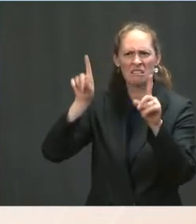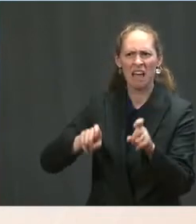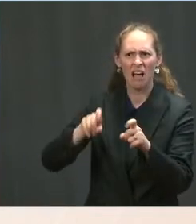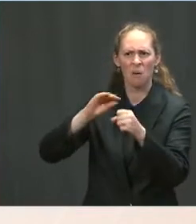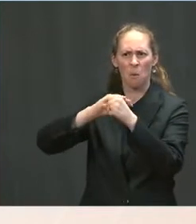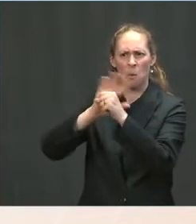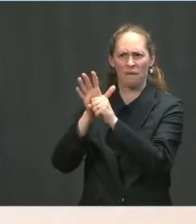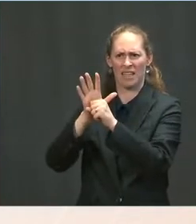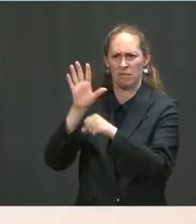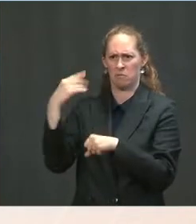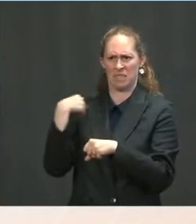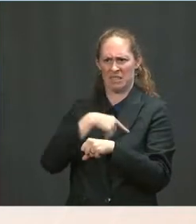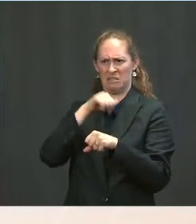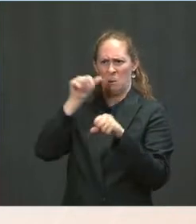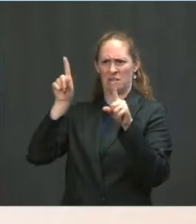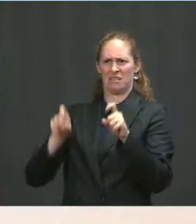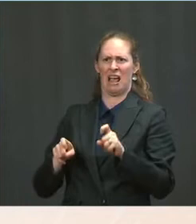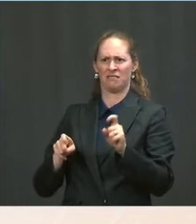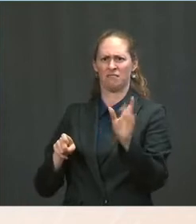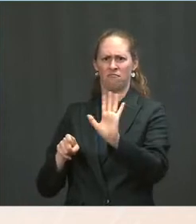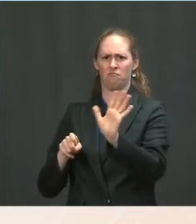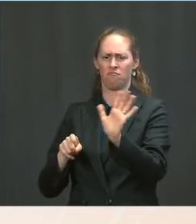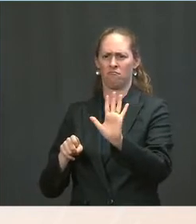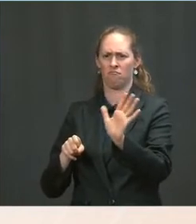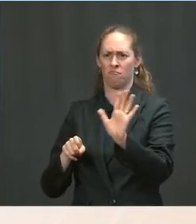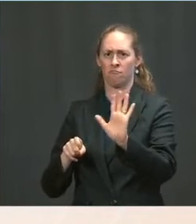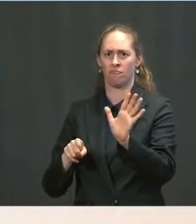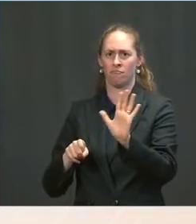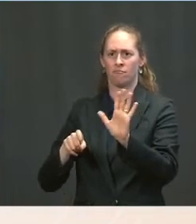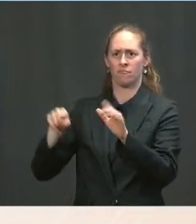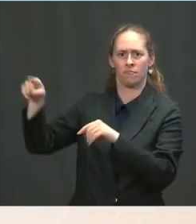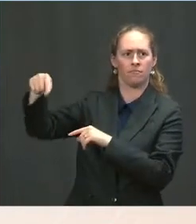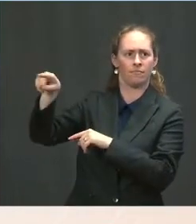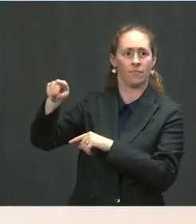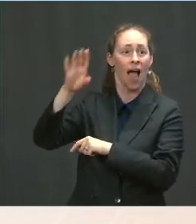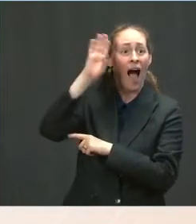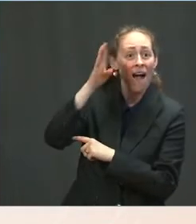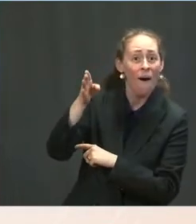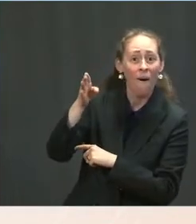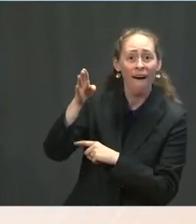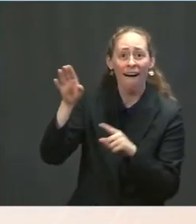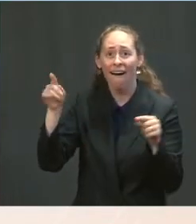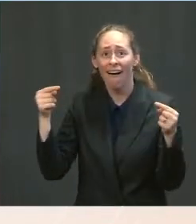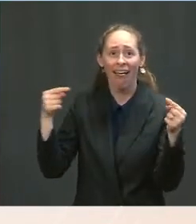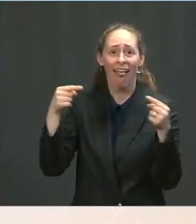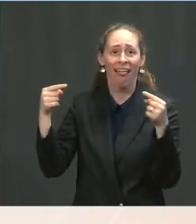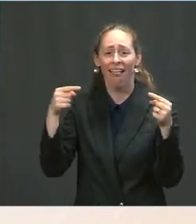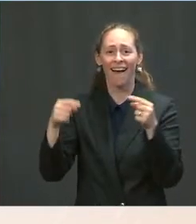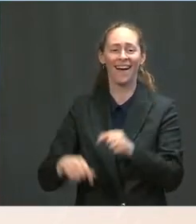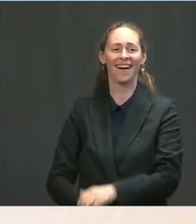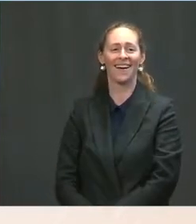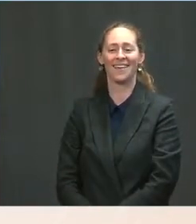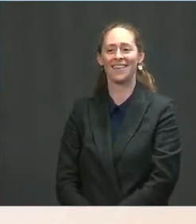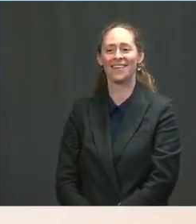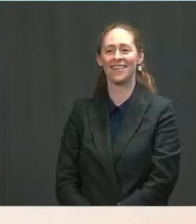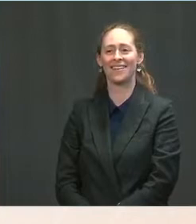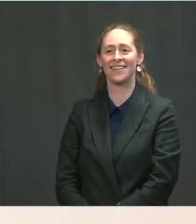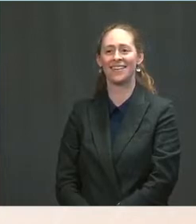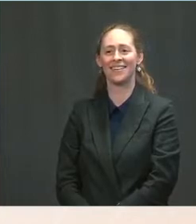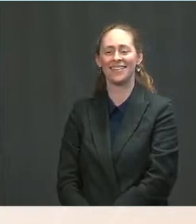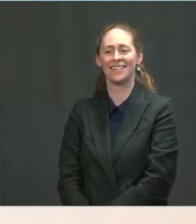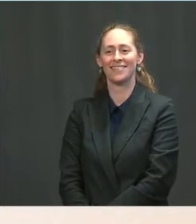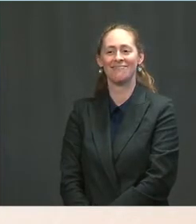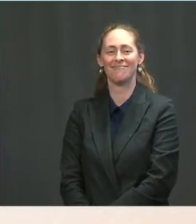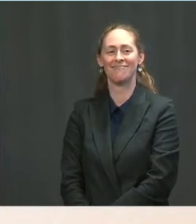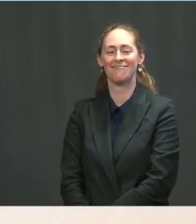and scientists, and they tell us that it's the Delta variant. Oh. I don't even understand. Why would they explain? Explain their process of how